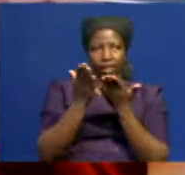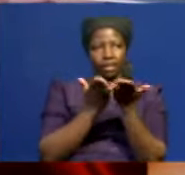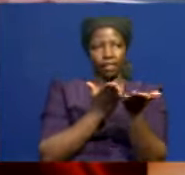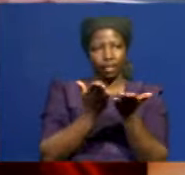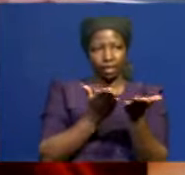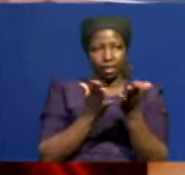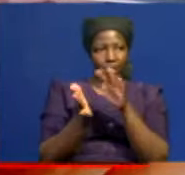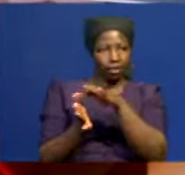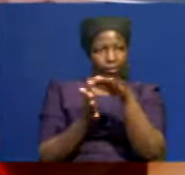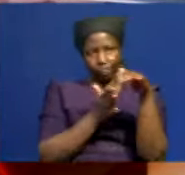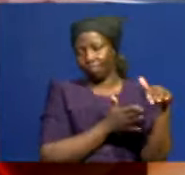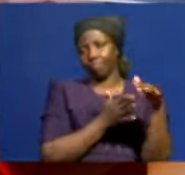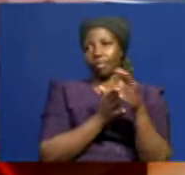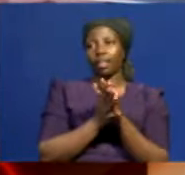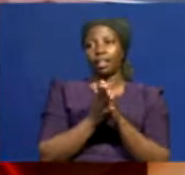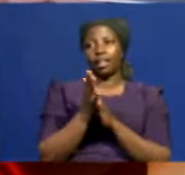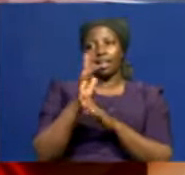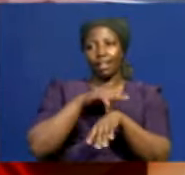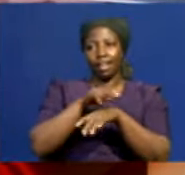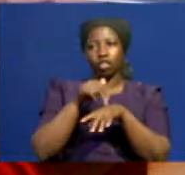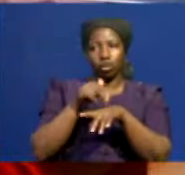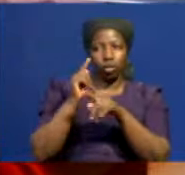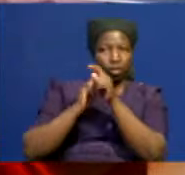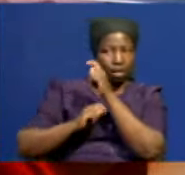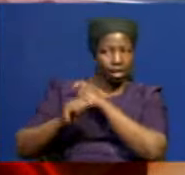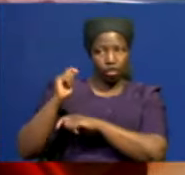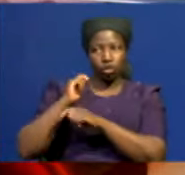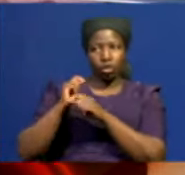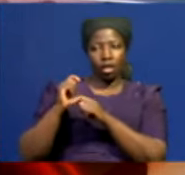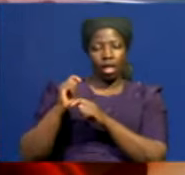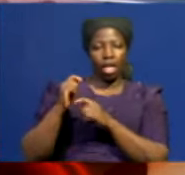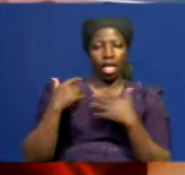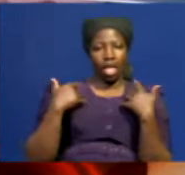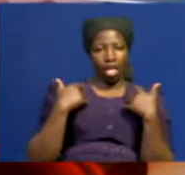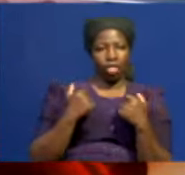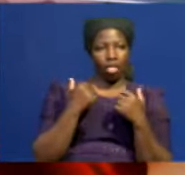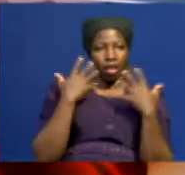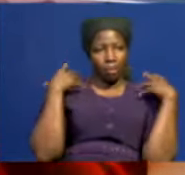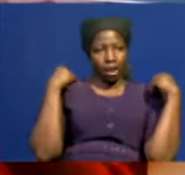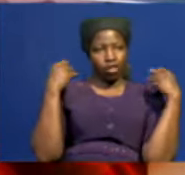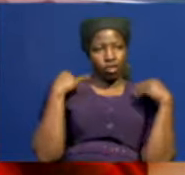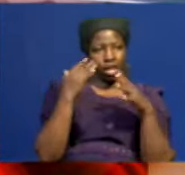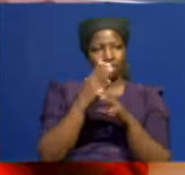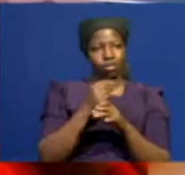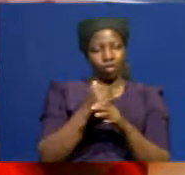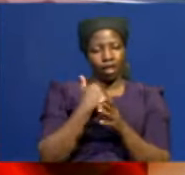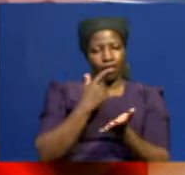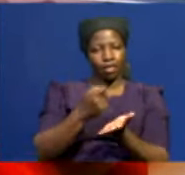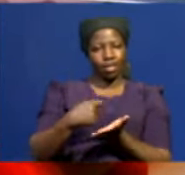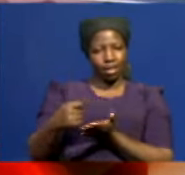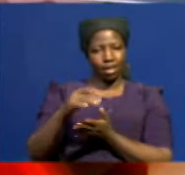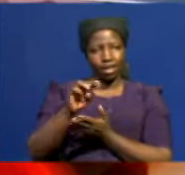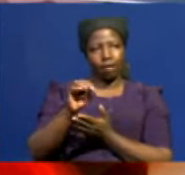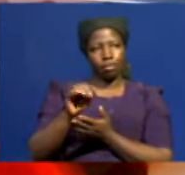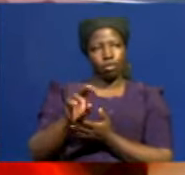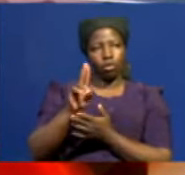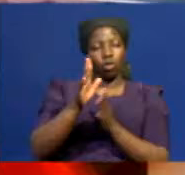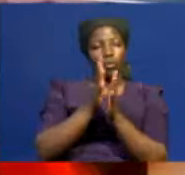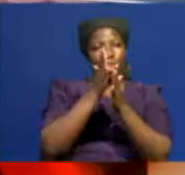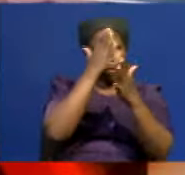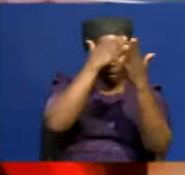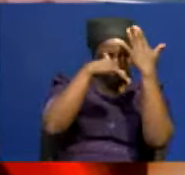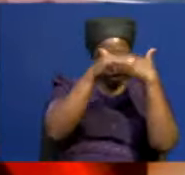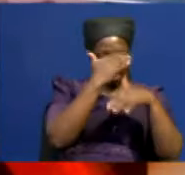to health matters, the National Traditional Health Practitioners Association has signed a Memorandum of Understanding with the University